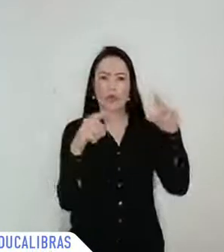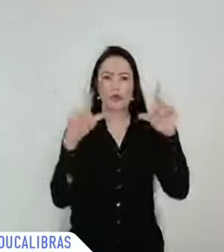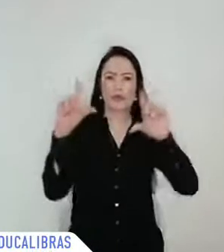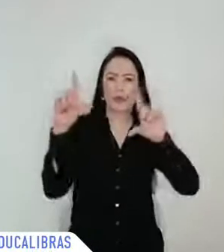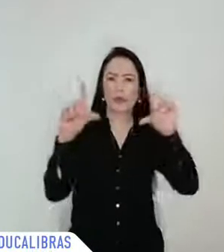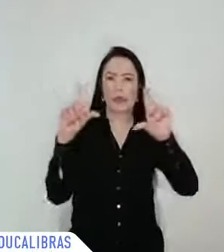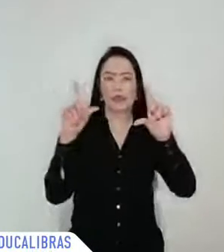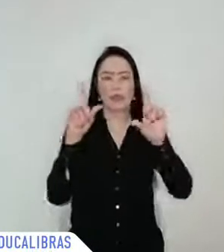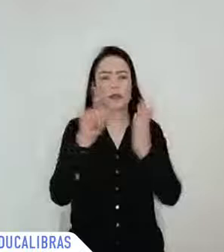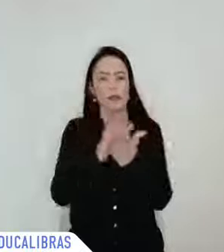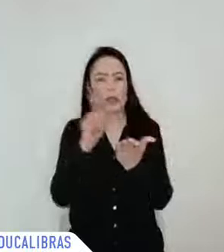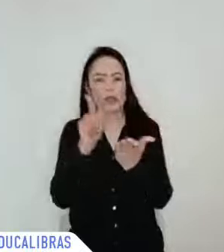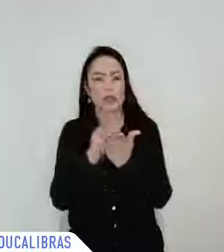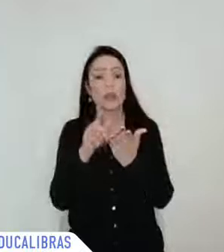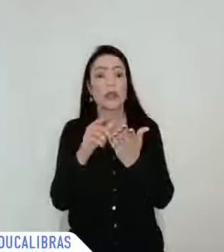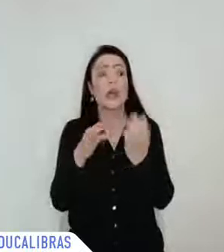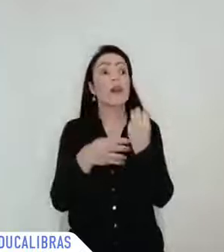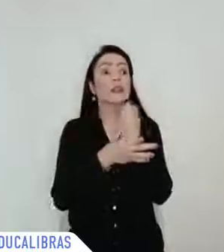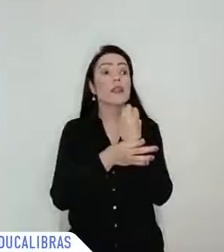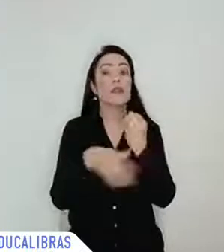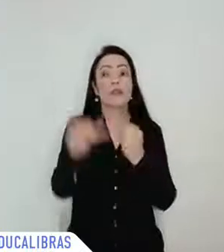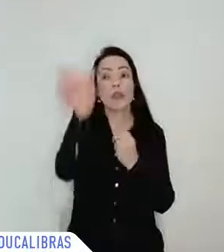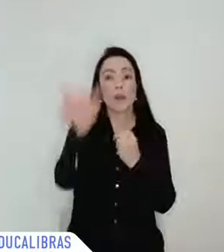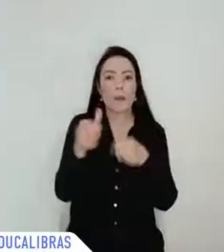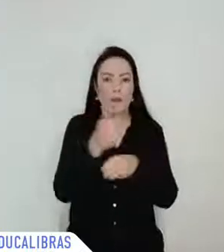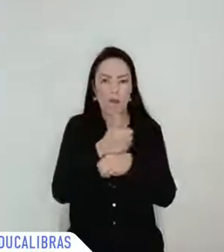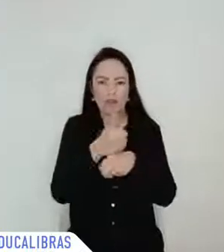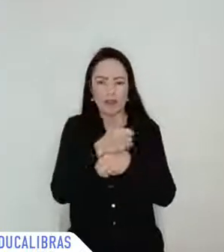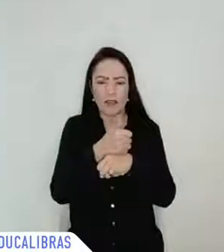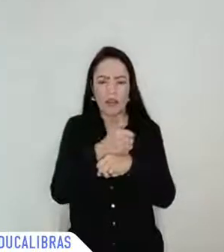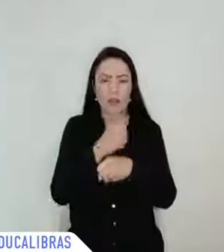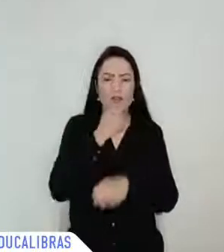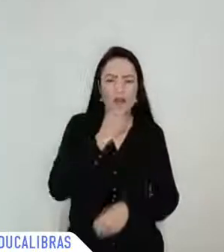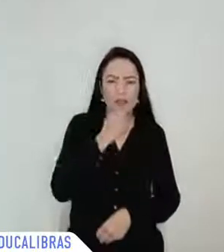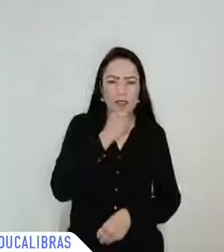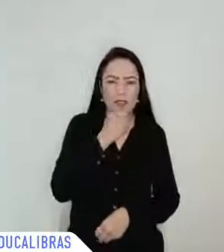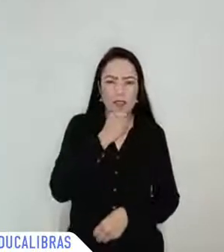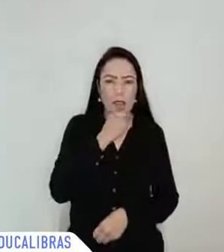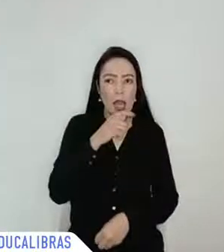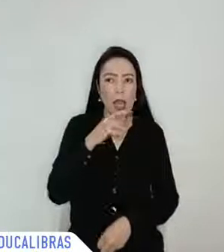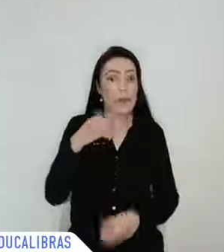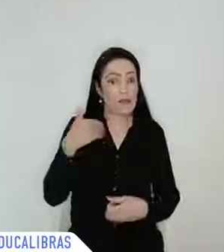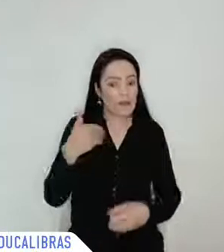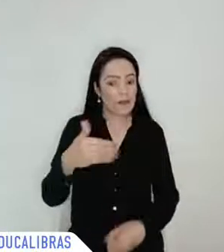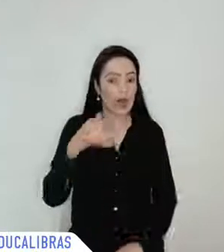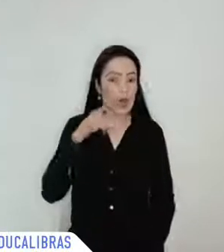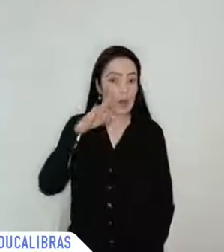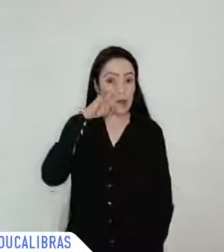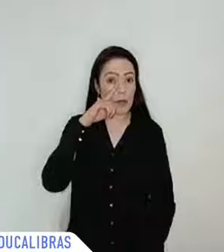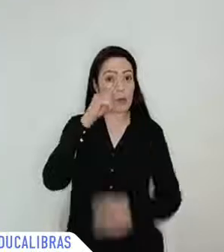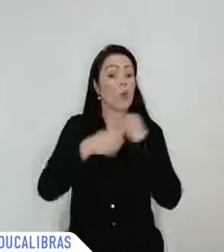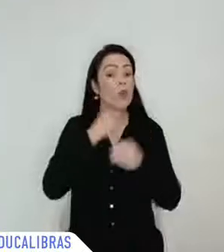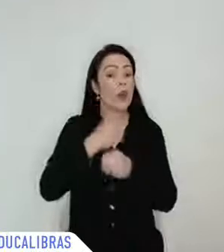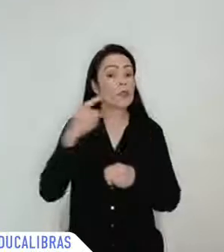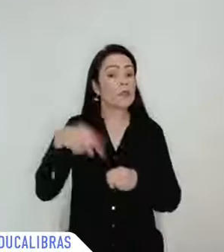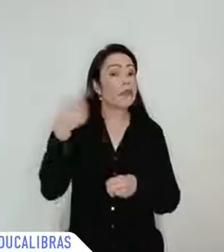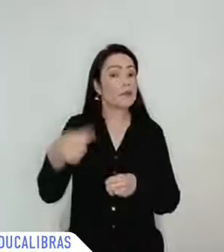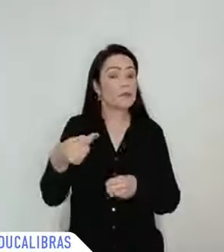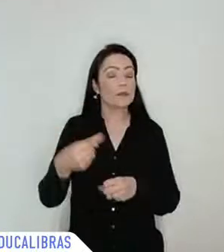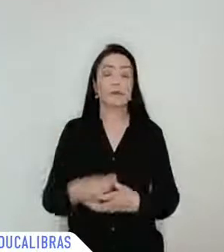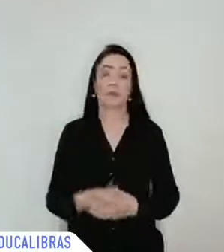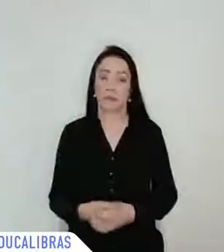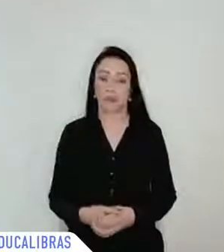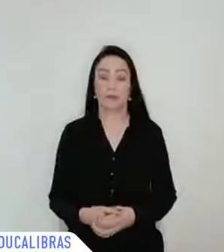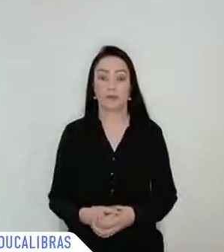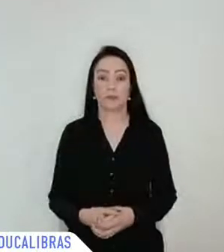increase with the violence against the press in Brazil, is the safety of journalists going to be at